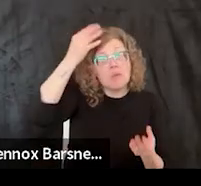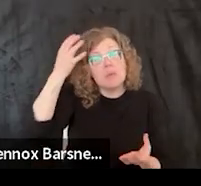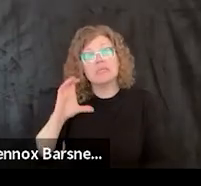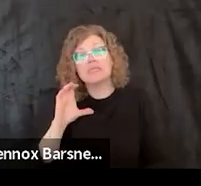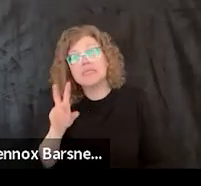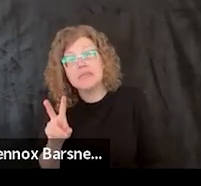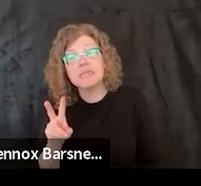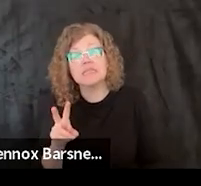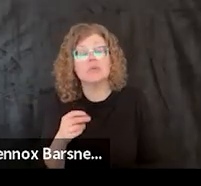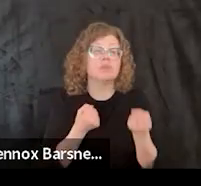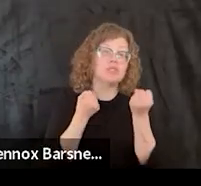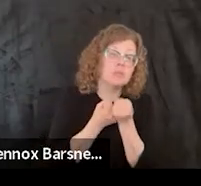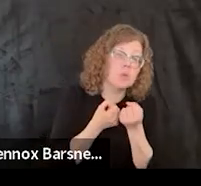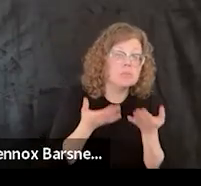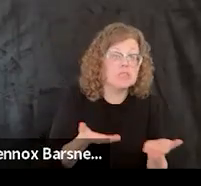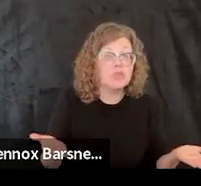the application.